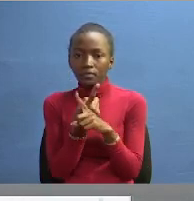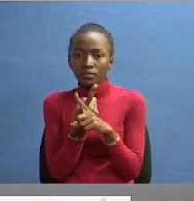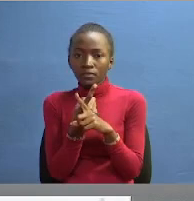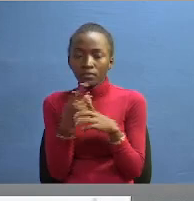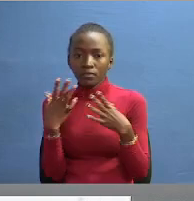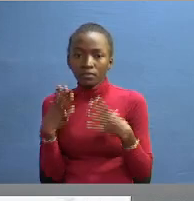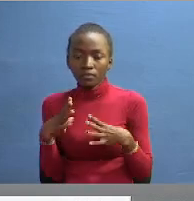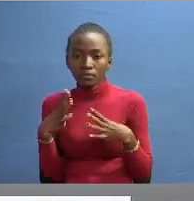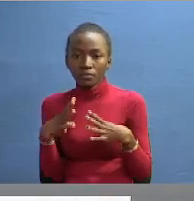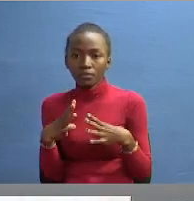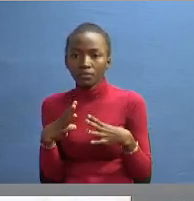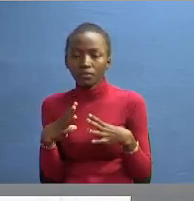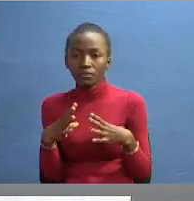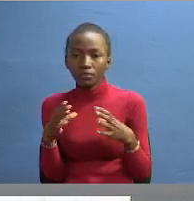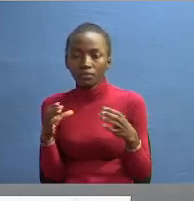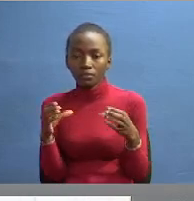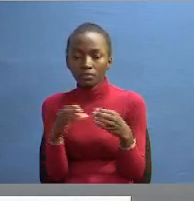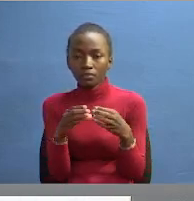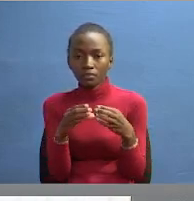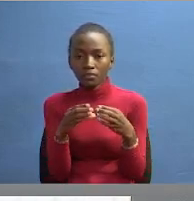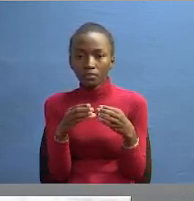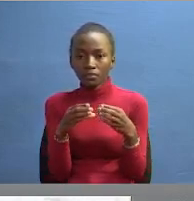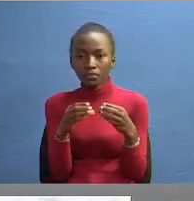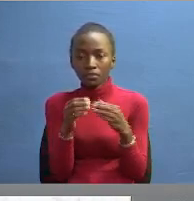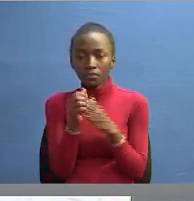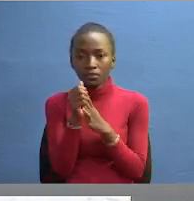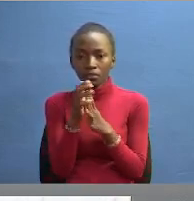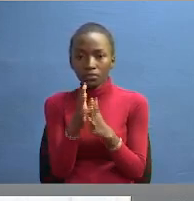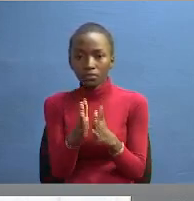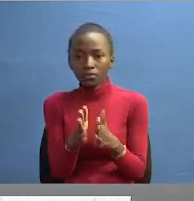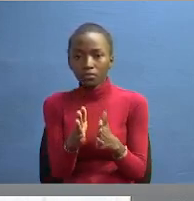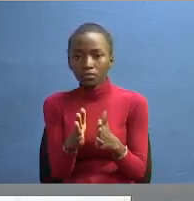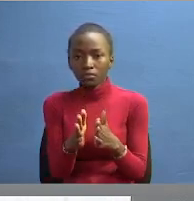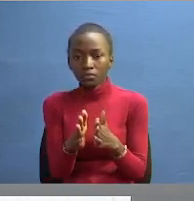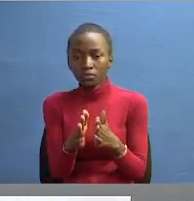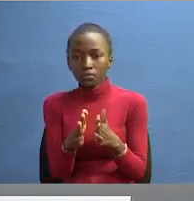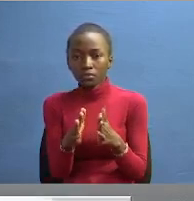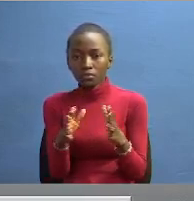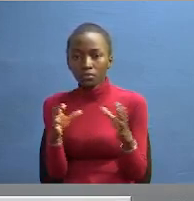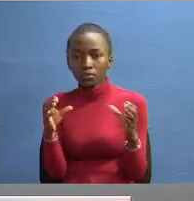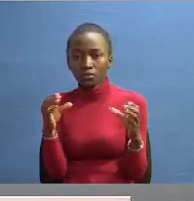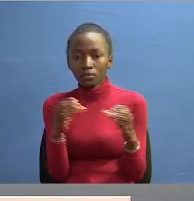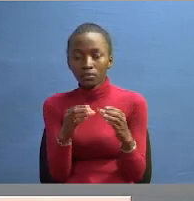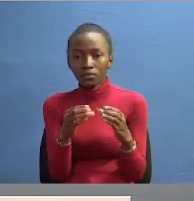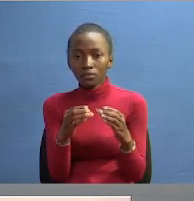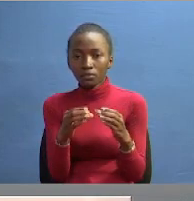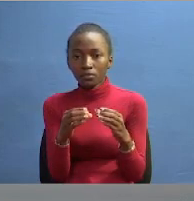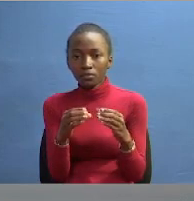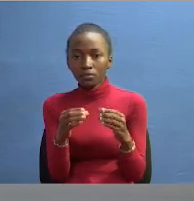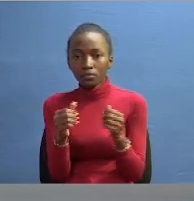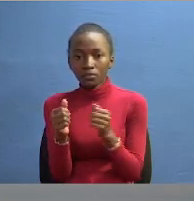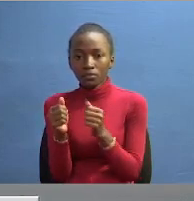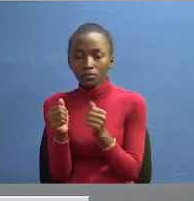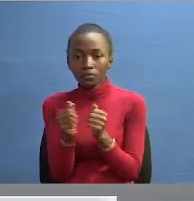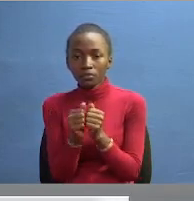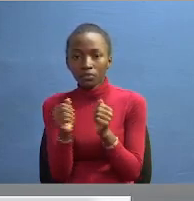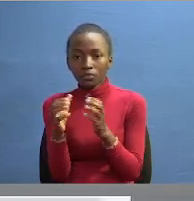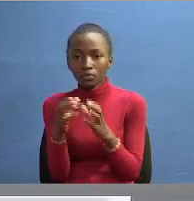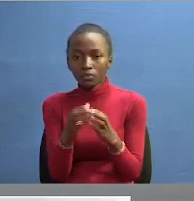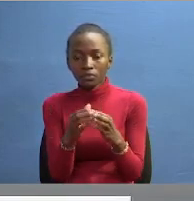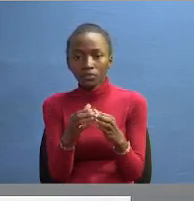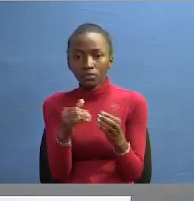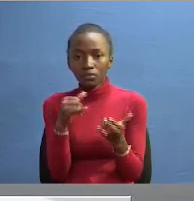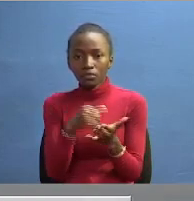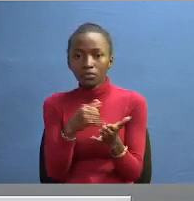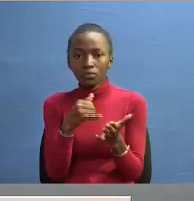different groups, the leaders of these armed groups, together with the communities that are involved on the Eastern DRC, brought